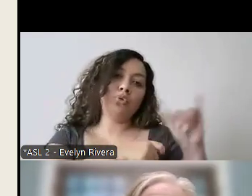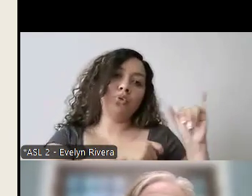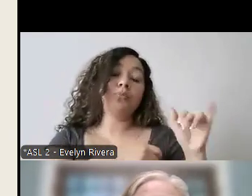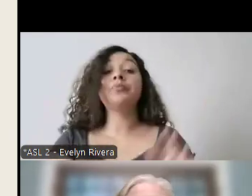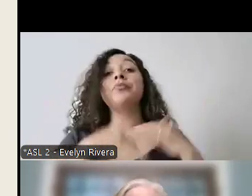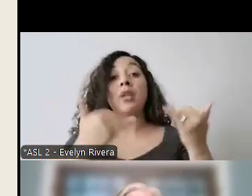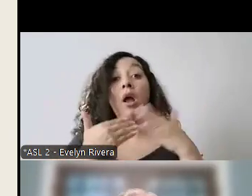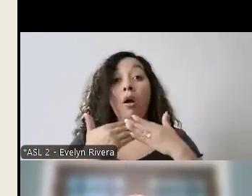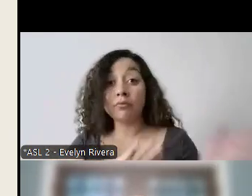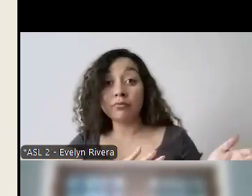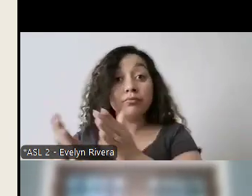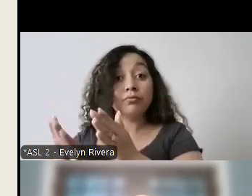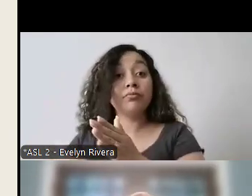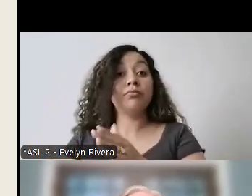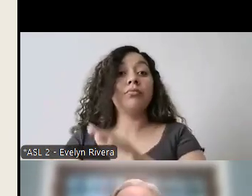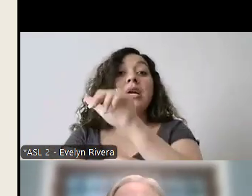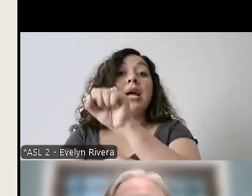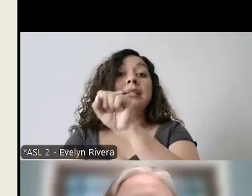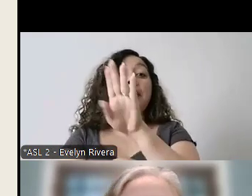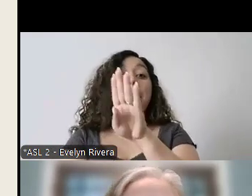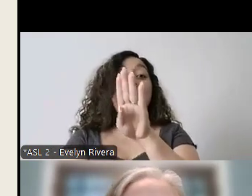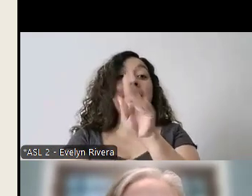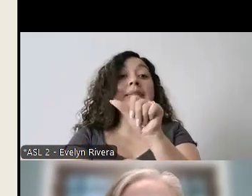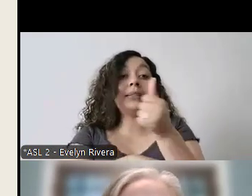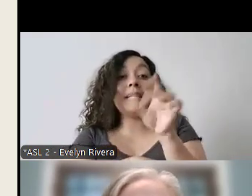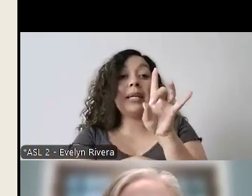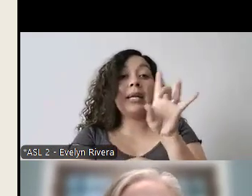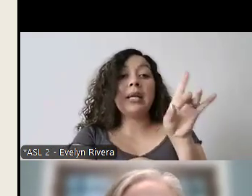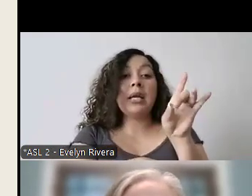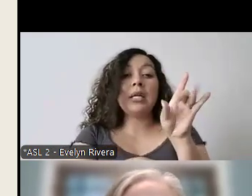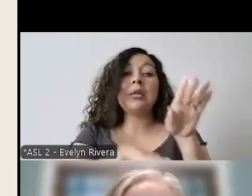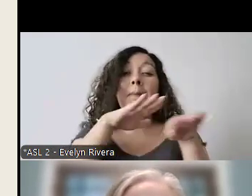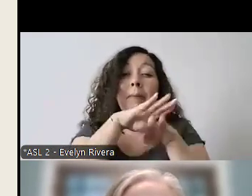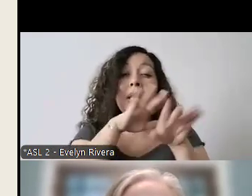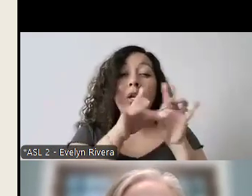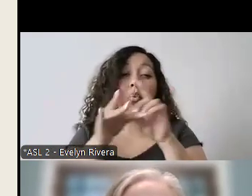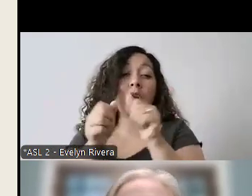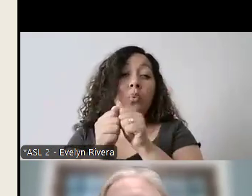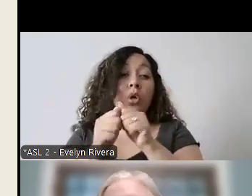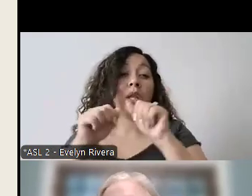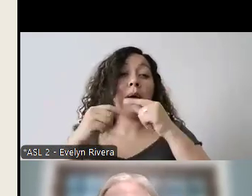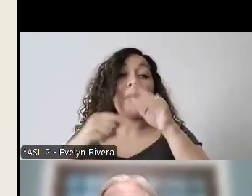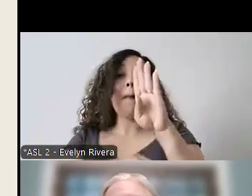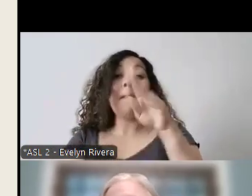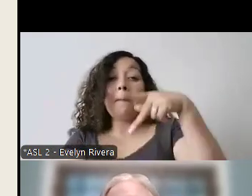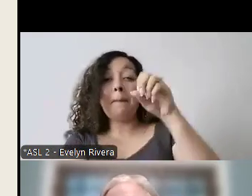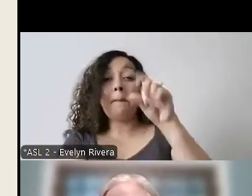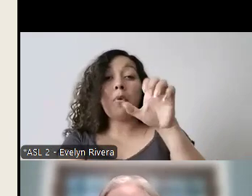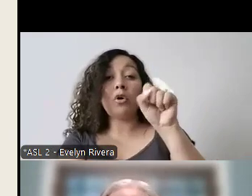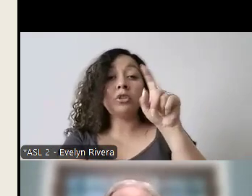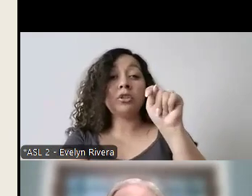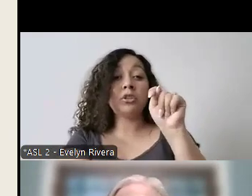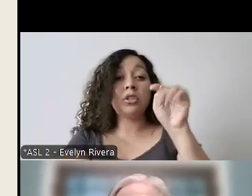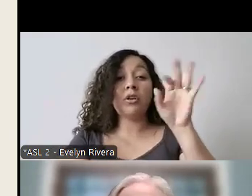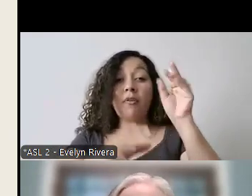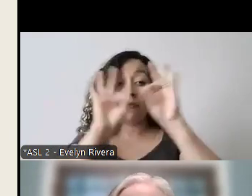1088. So this is related to basically making post forms work a little bit better, make them easier